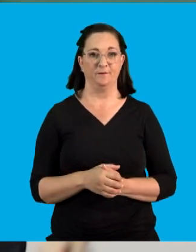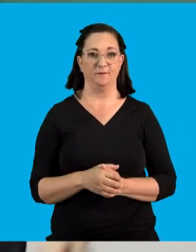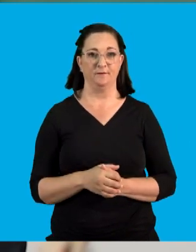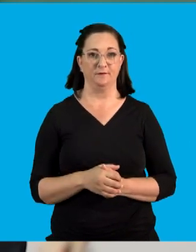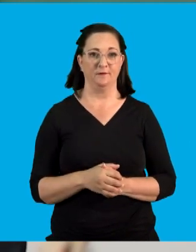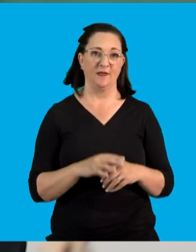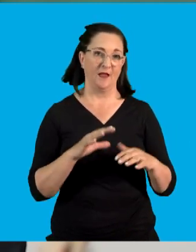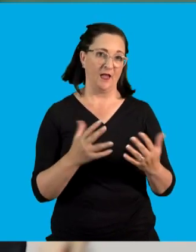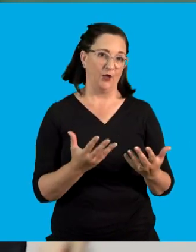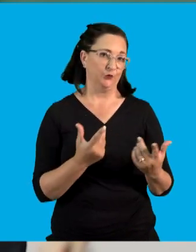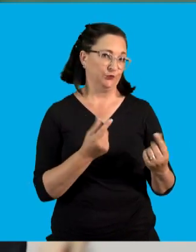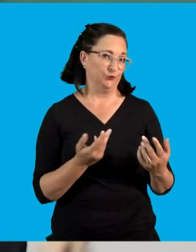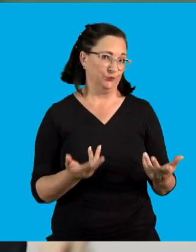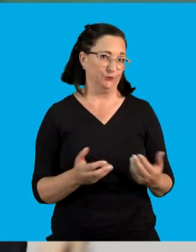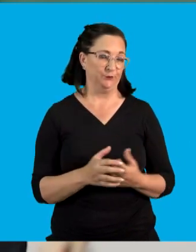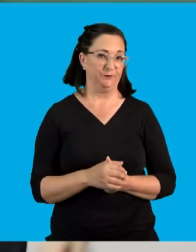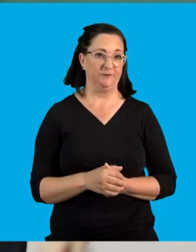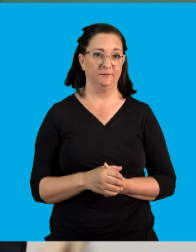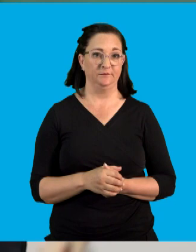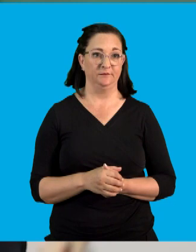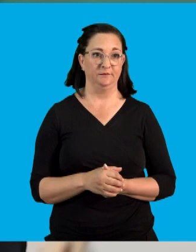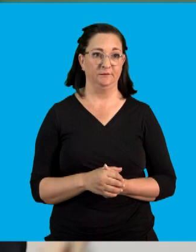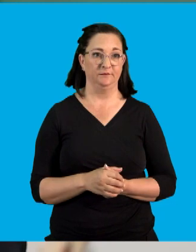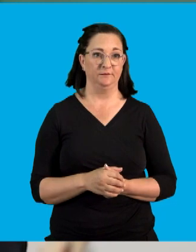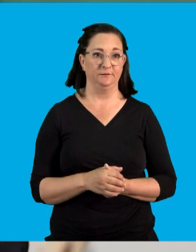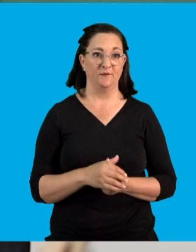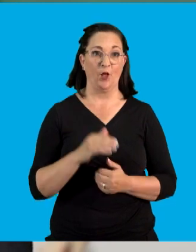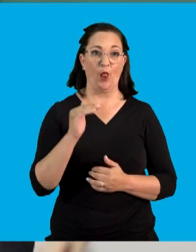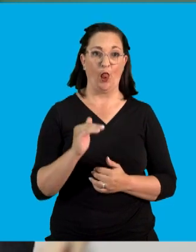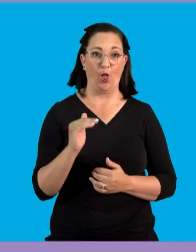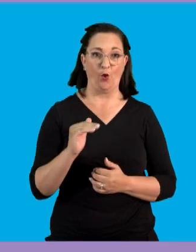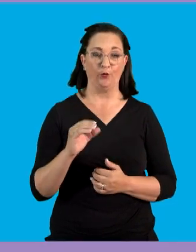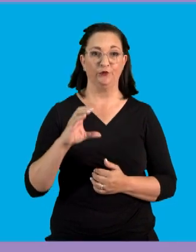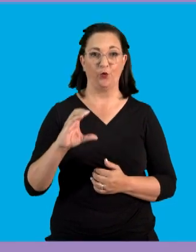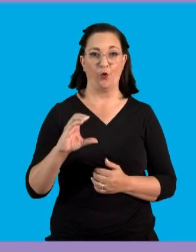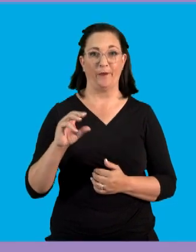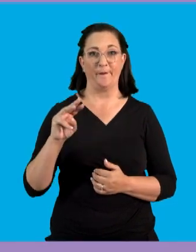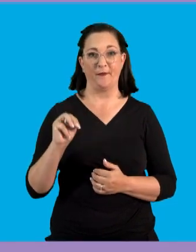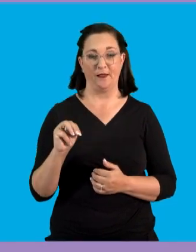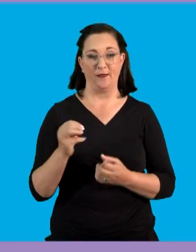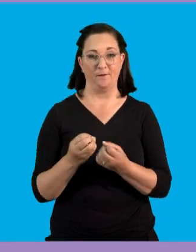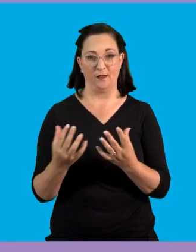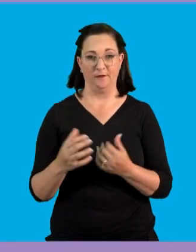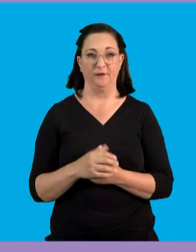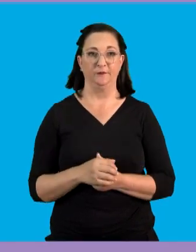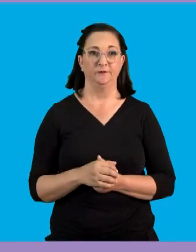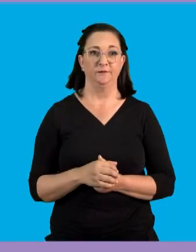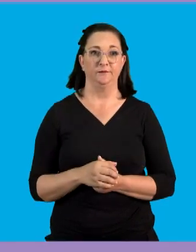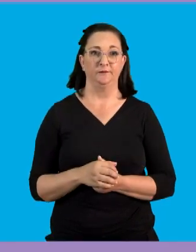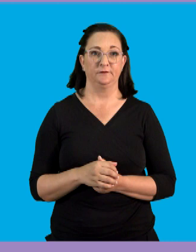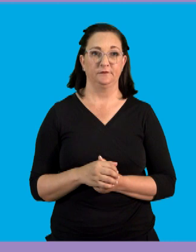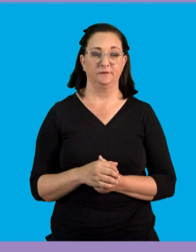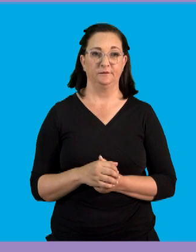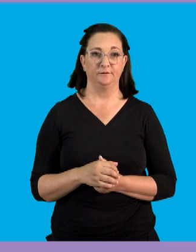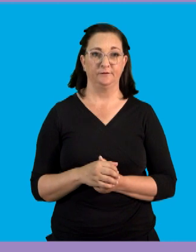now they are not the same denominator. How do we do this? We need to find the lowest common